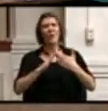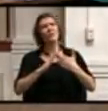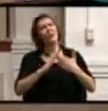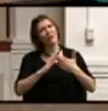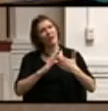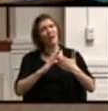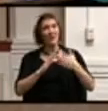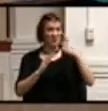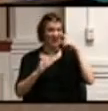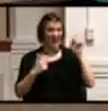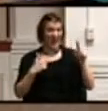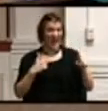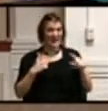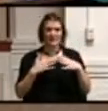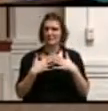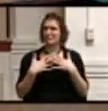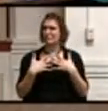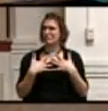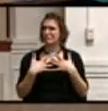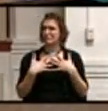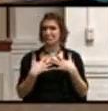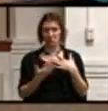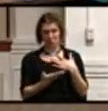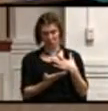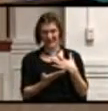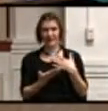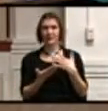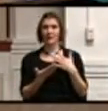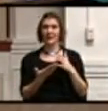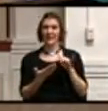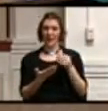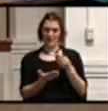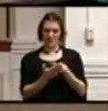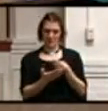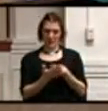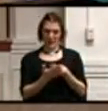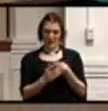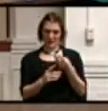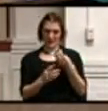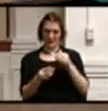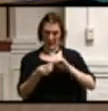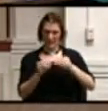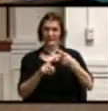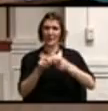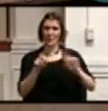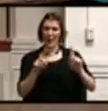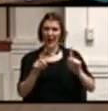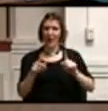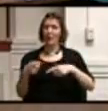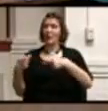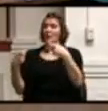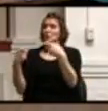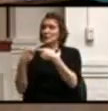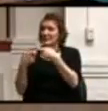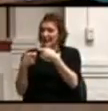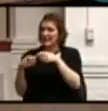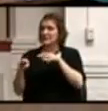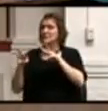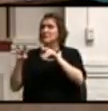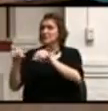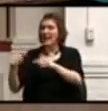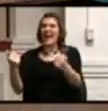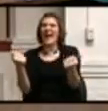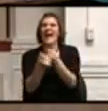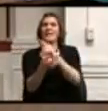Can I ask? Sure. How, where does that figure come from? The operating and utilities and parking. So it's